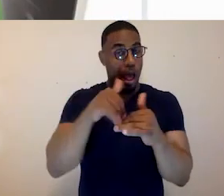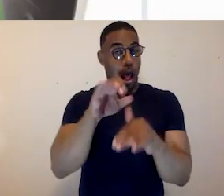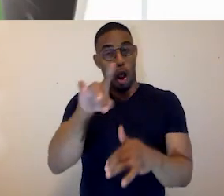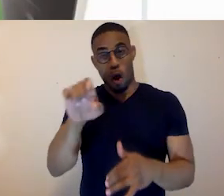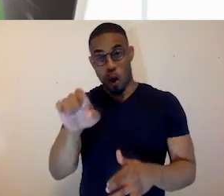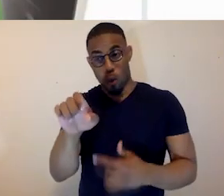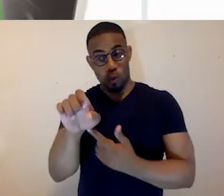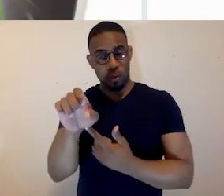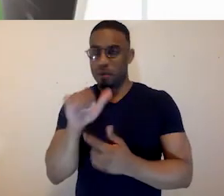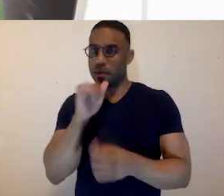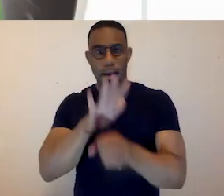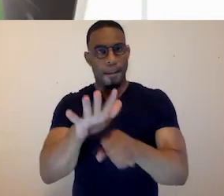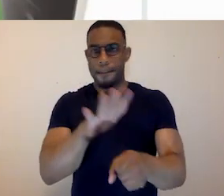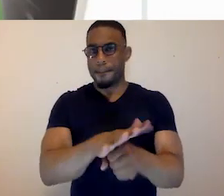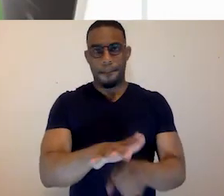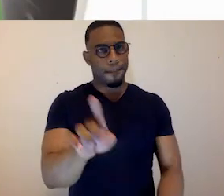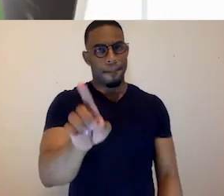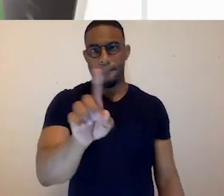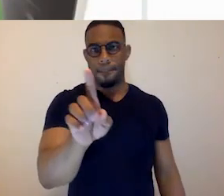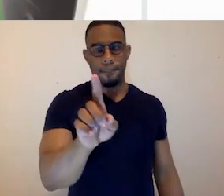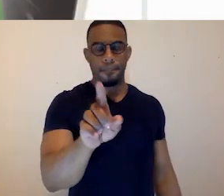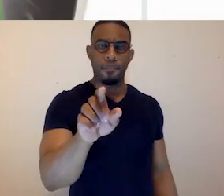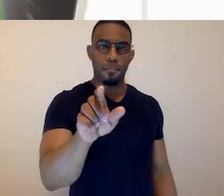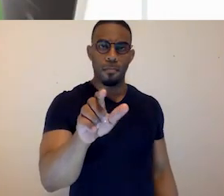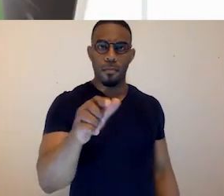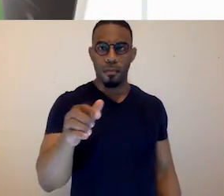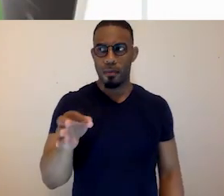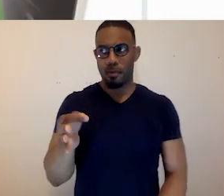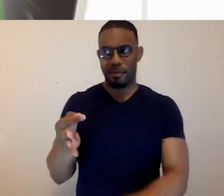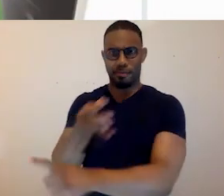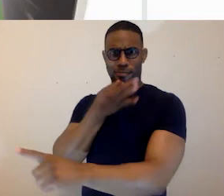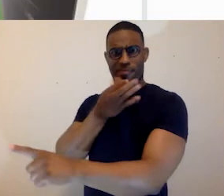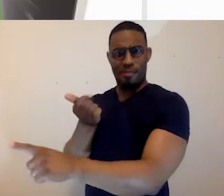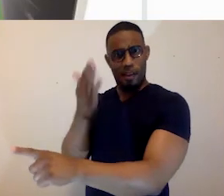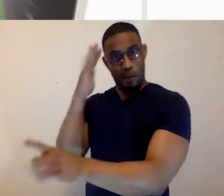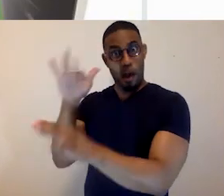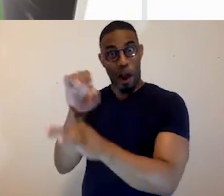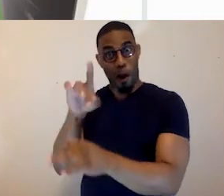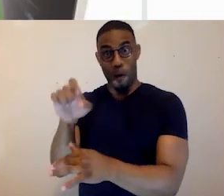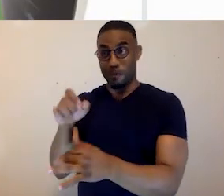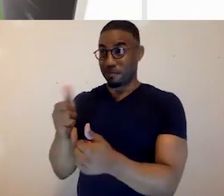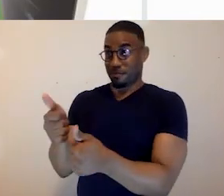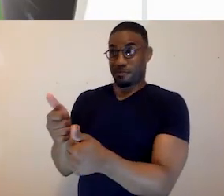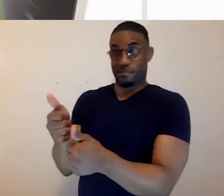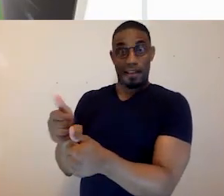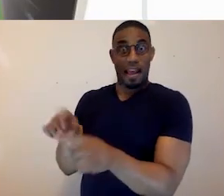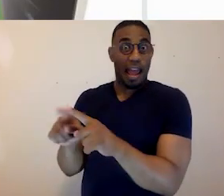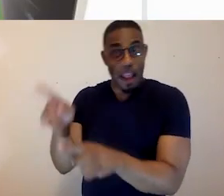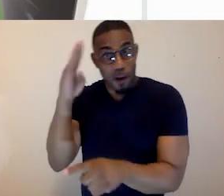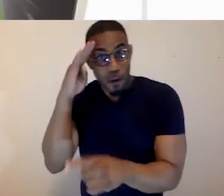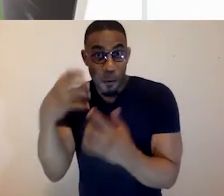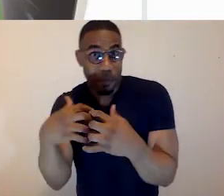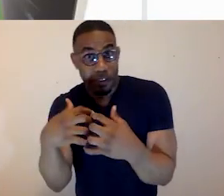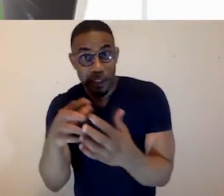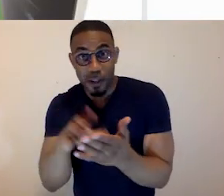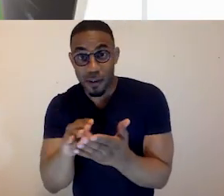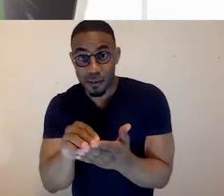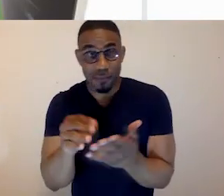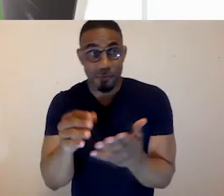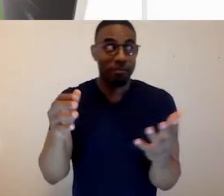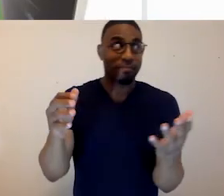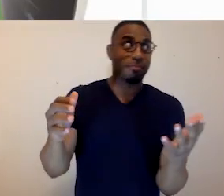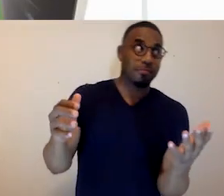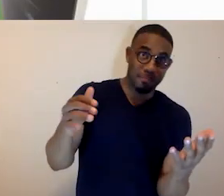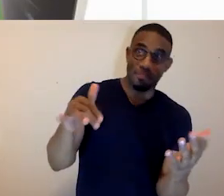code wasn't enough. So resident expert, he knew how to code and he knew machine